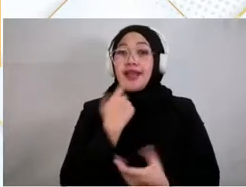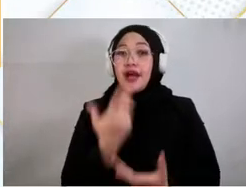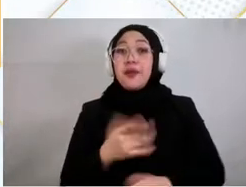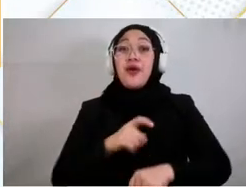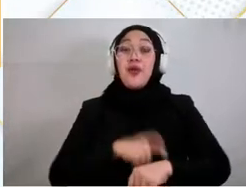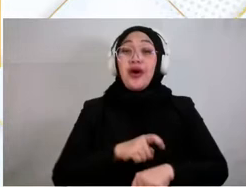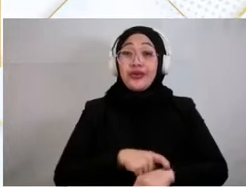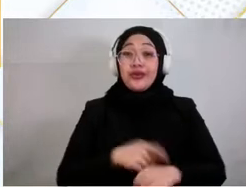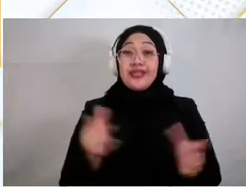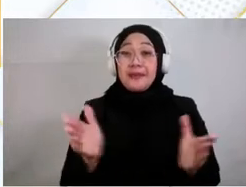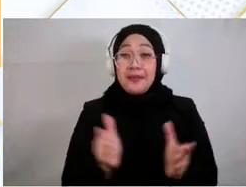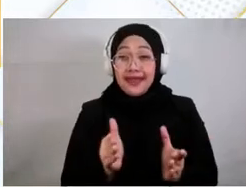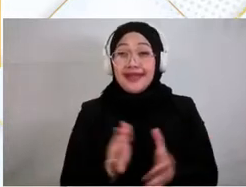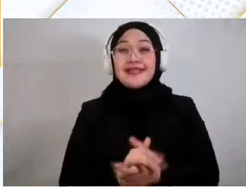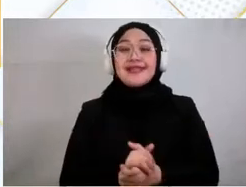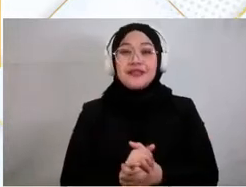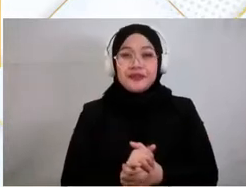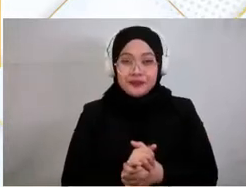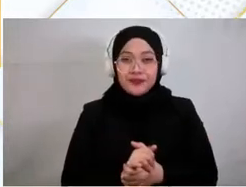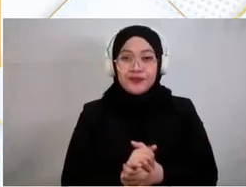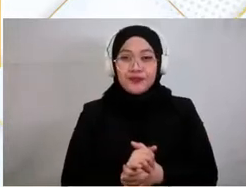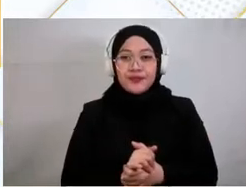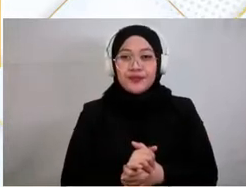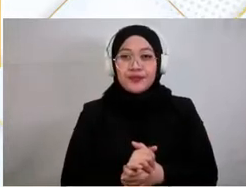constraint, I would like to also to